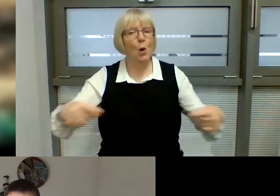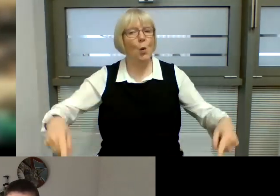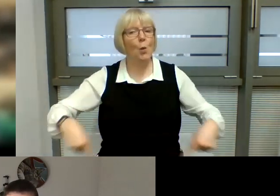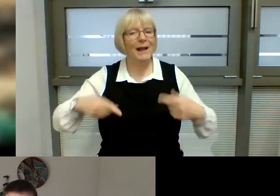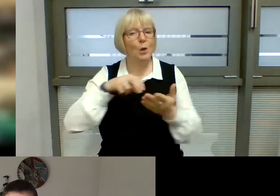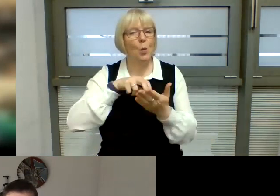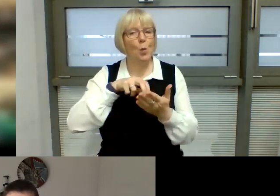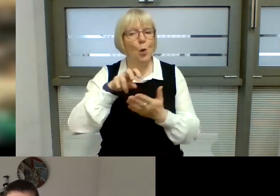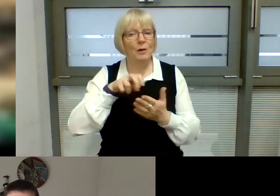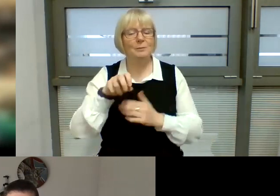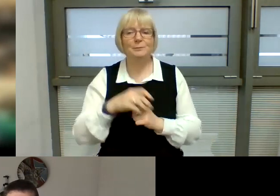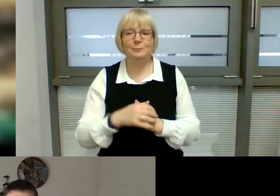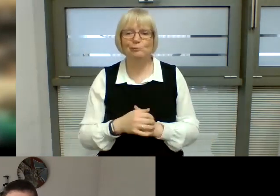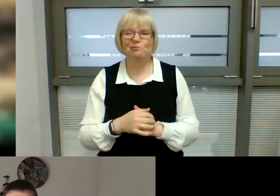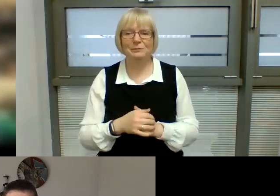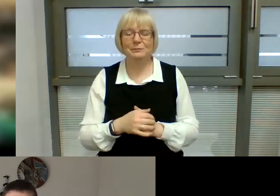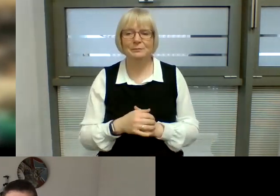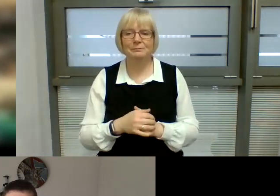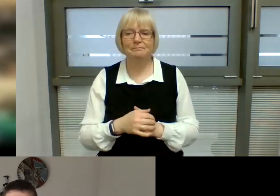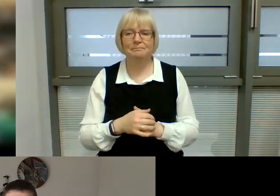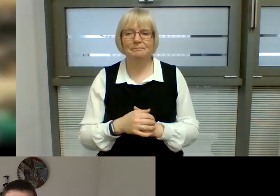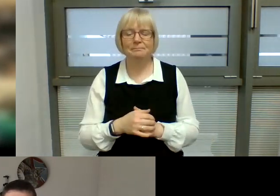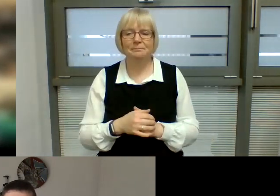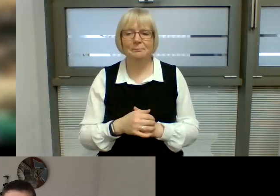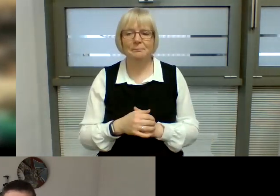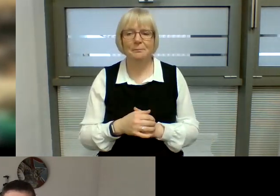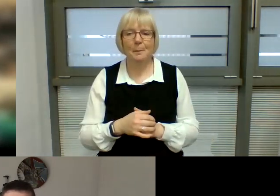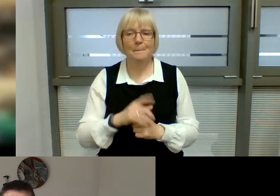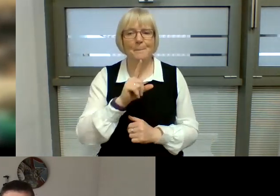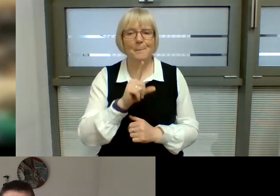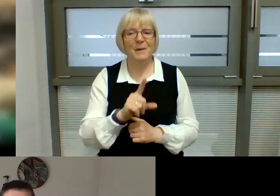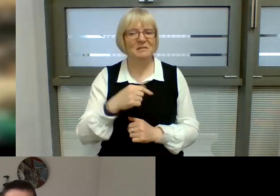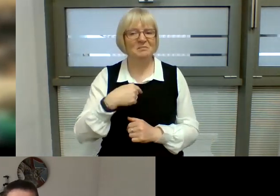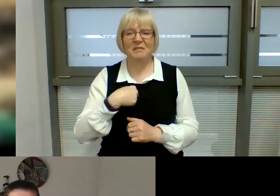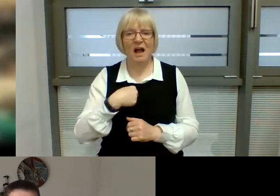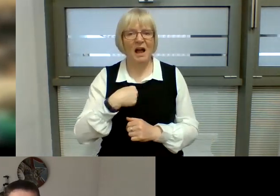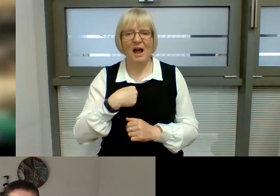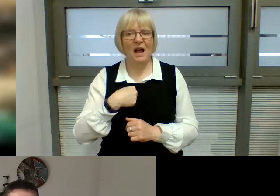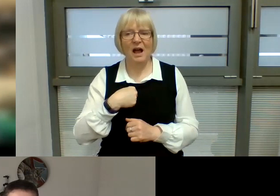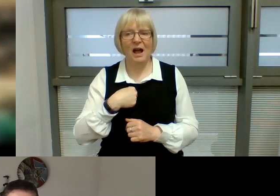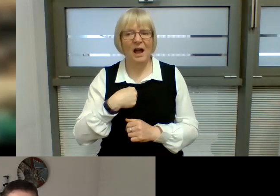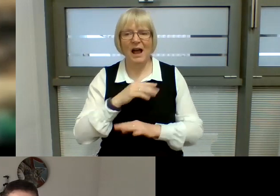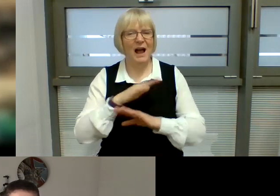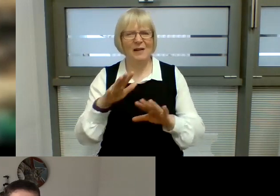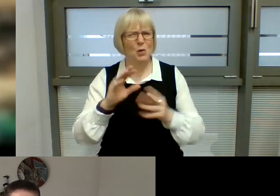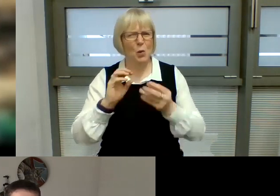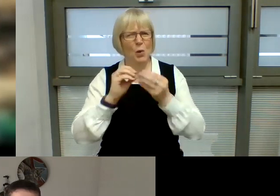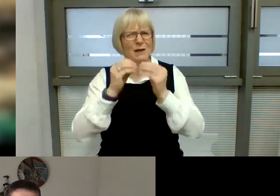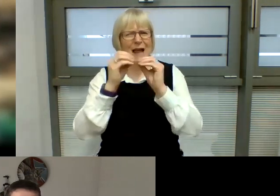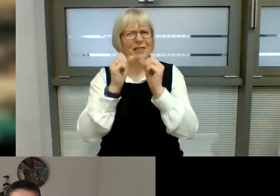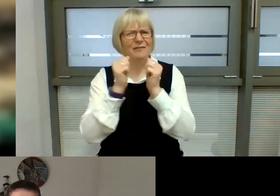just seen. But I haven't really kind of monetarized that yet.